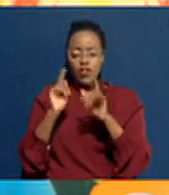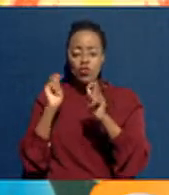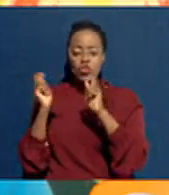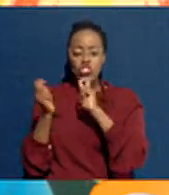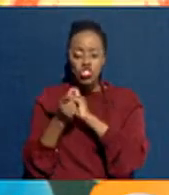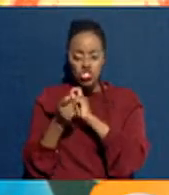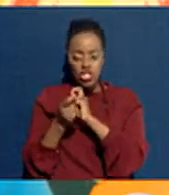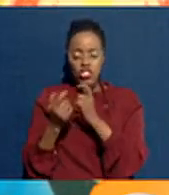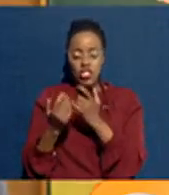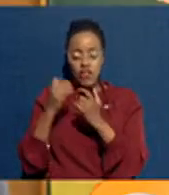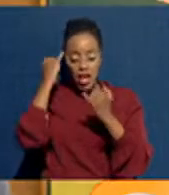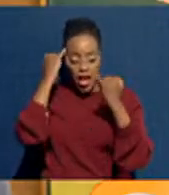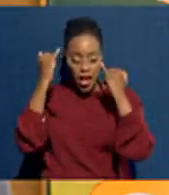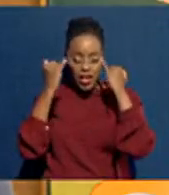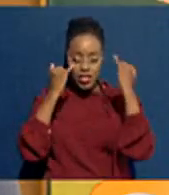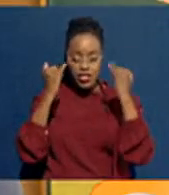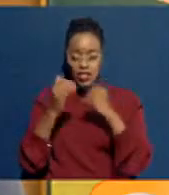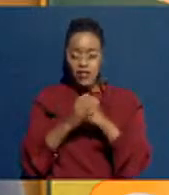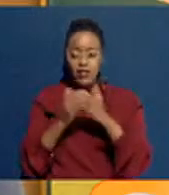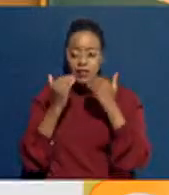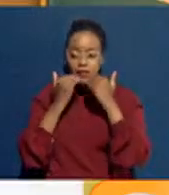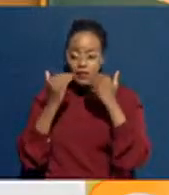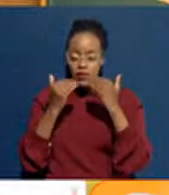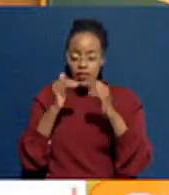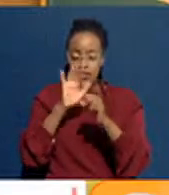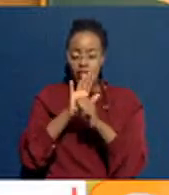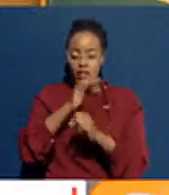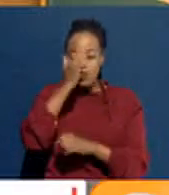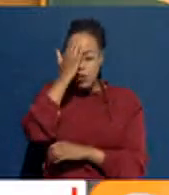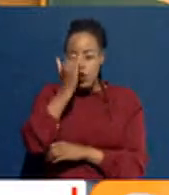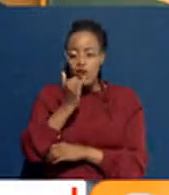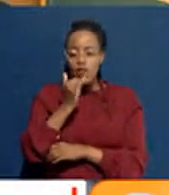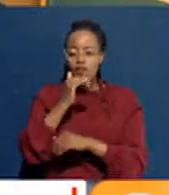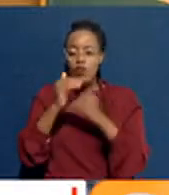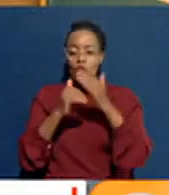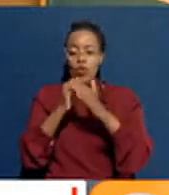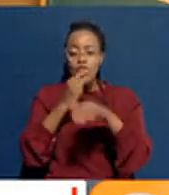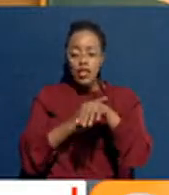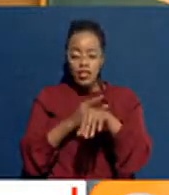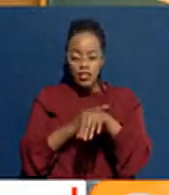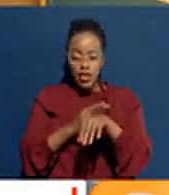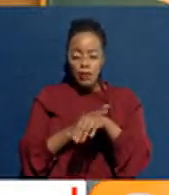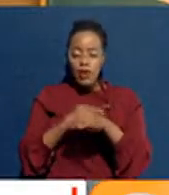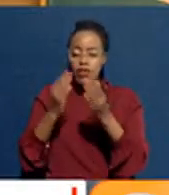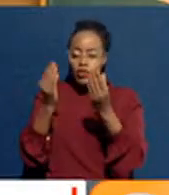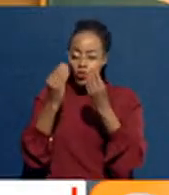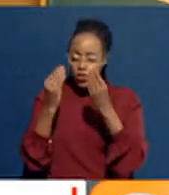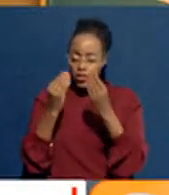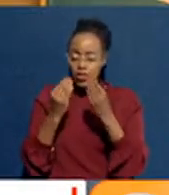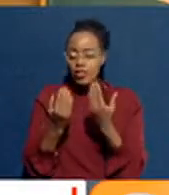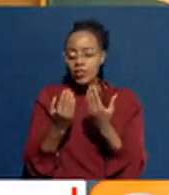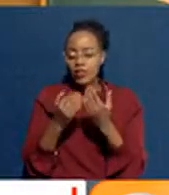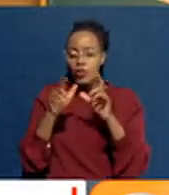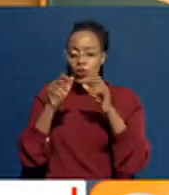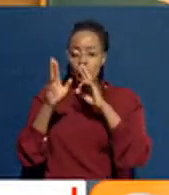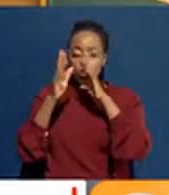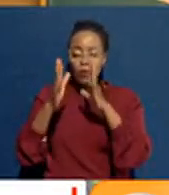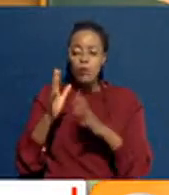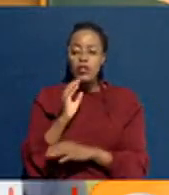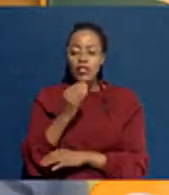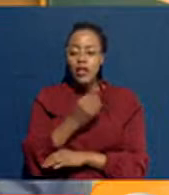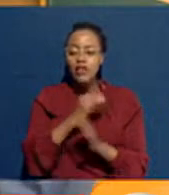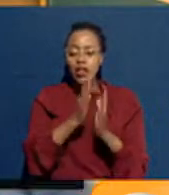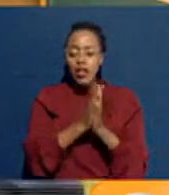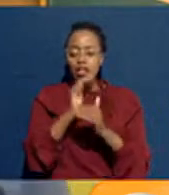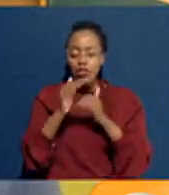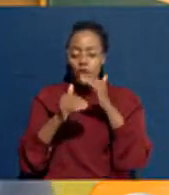kubadilishana mawazo. Ni shukrani za dhati kwa sababu ya wakati wote kutoa mafunzo kwa wanahabari wetu, na haya